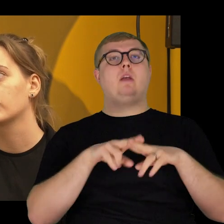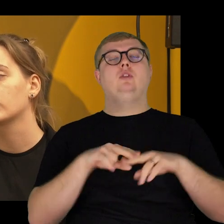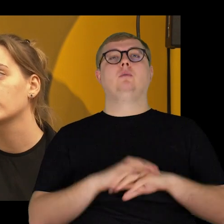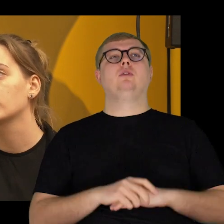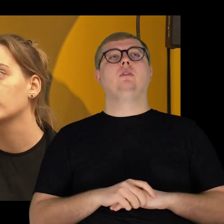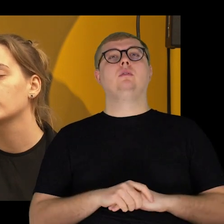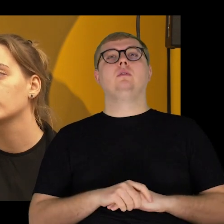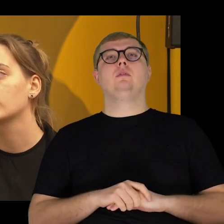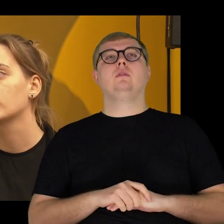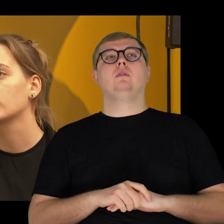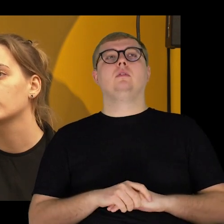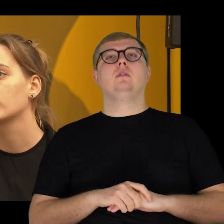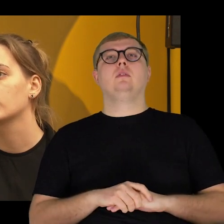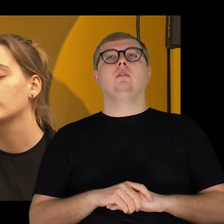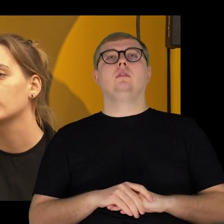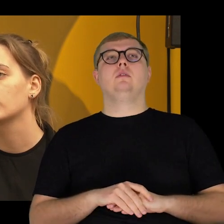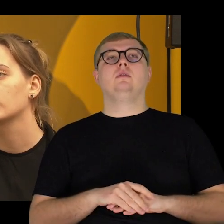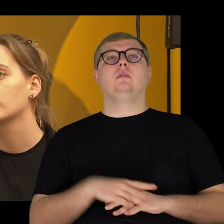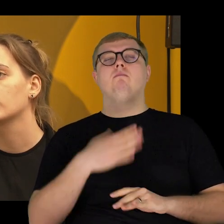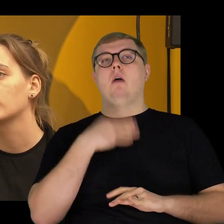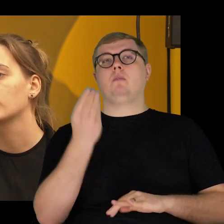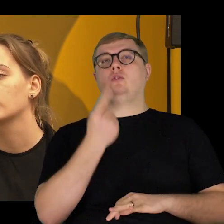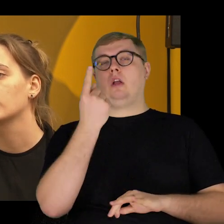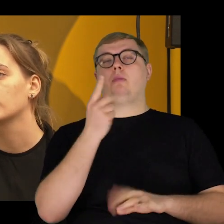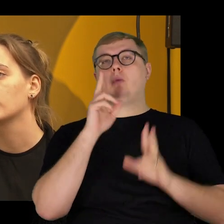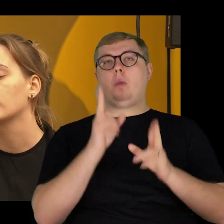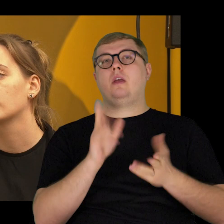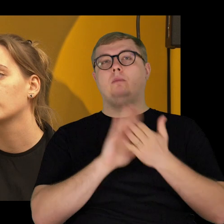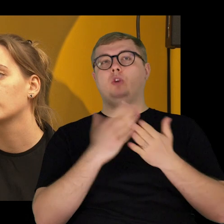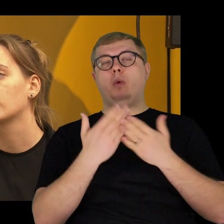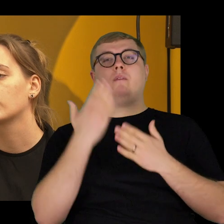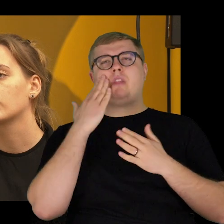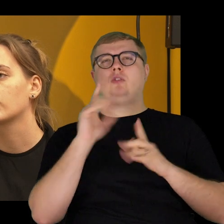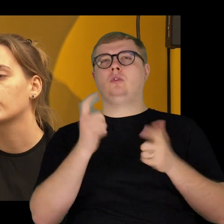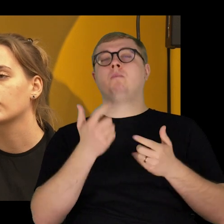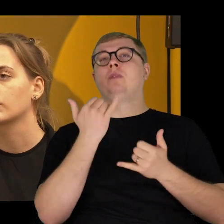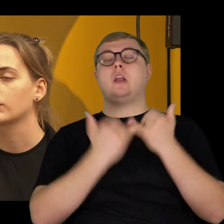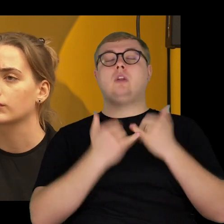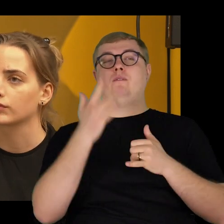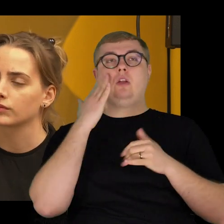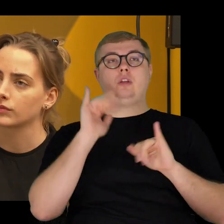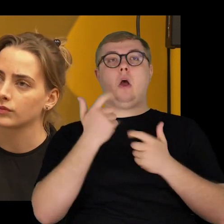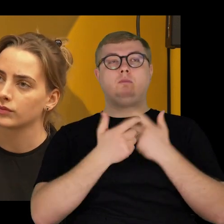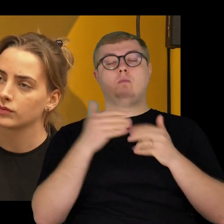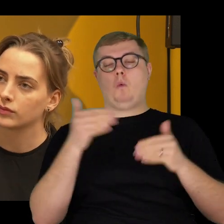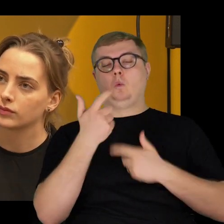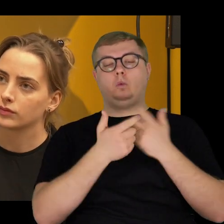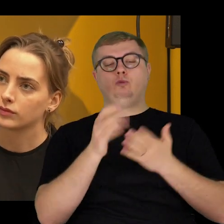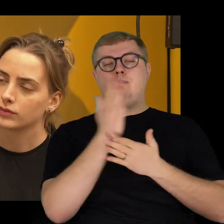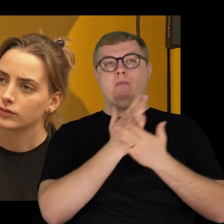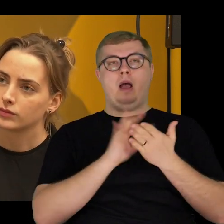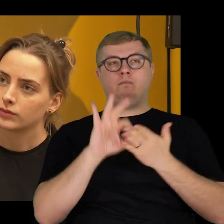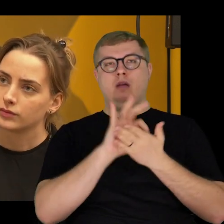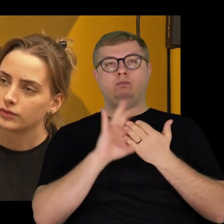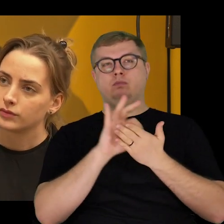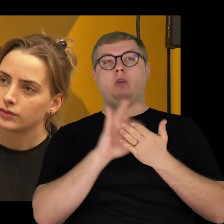tool. I mean, one concrete example as well might be, how you could use maps to circulate